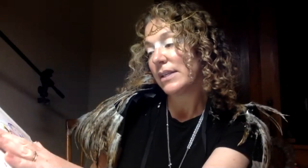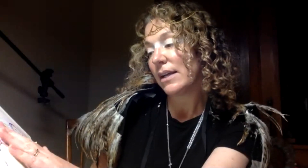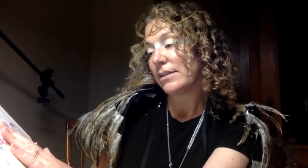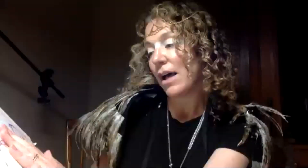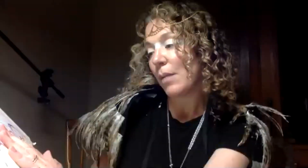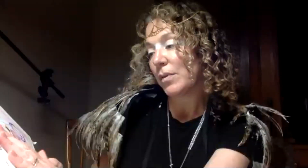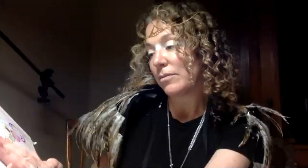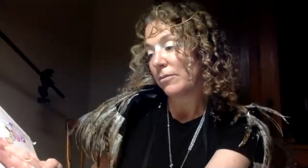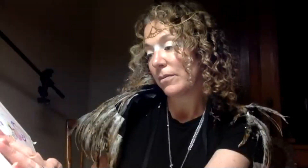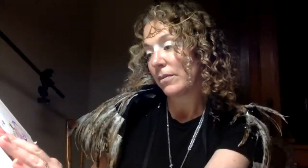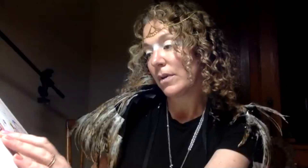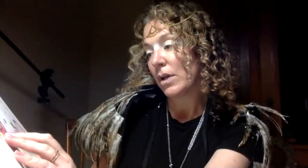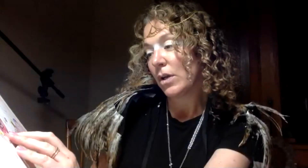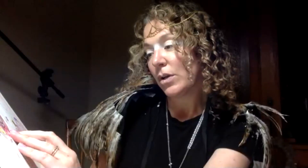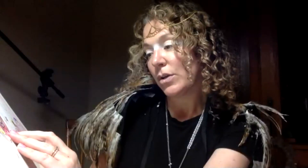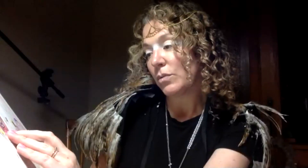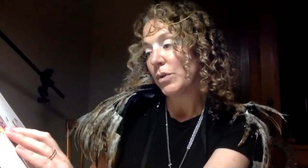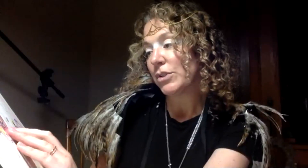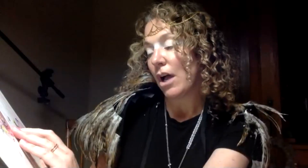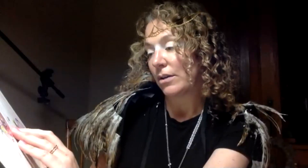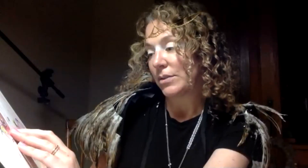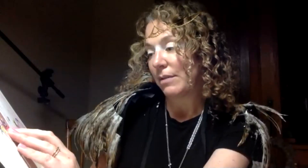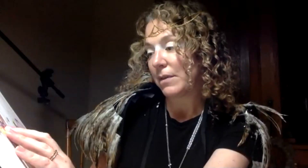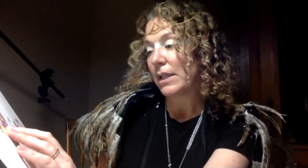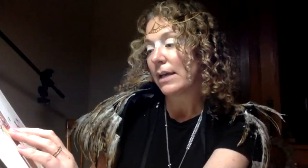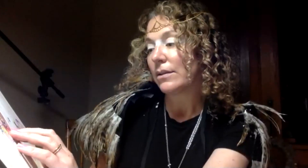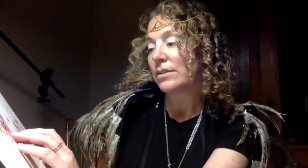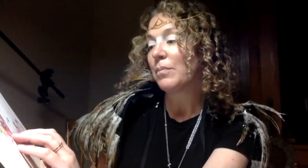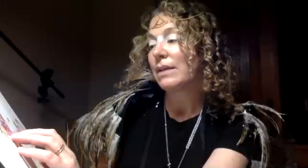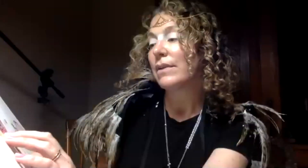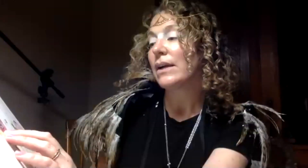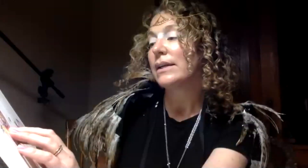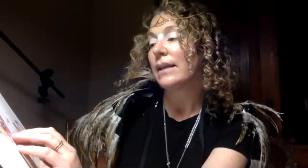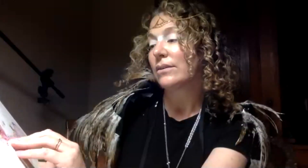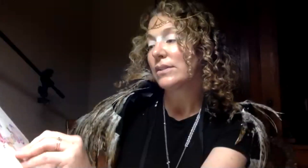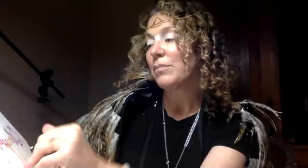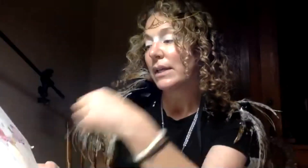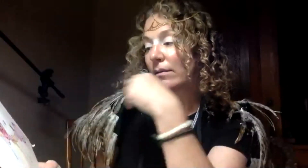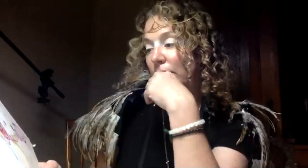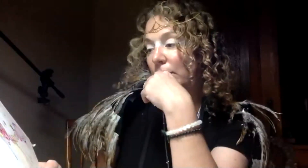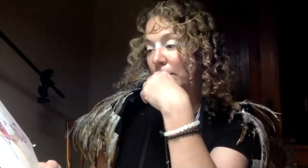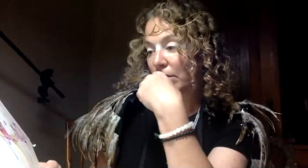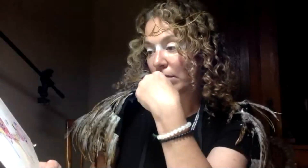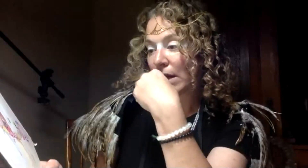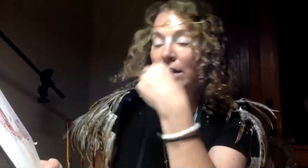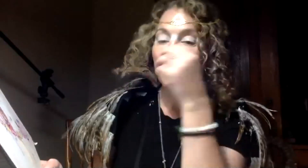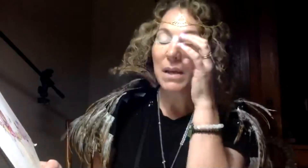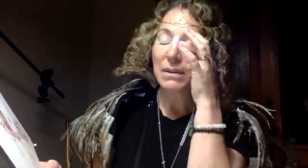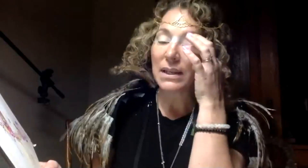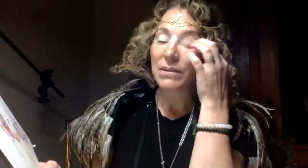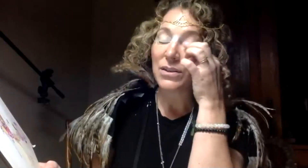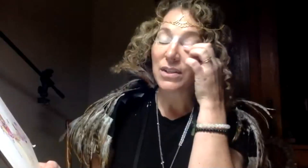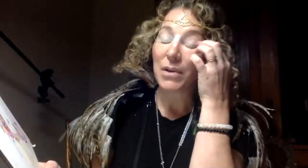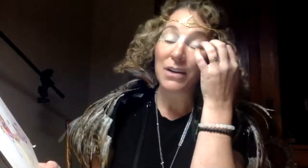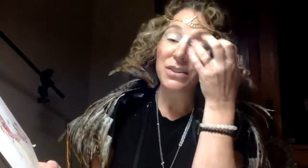You're sitting on top of your root chakra. So I feel like there's something there's something maybe